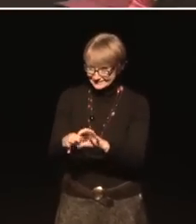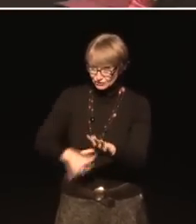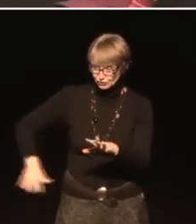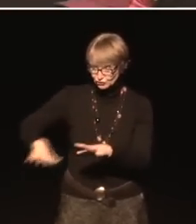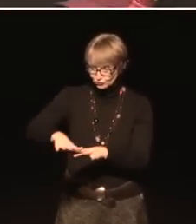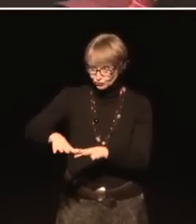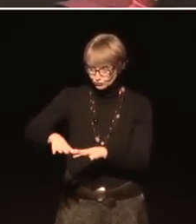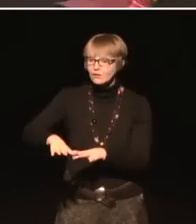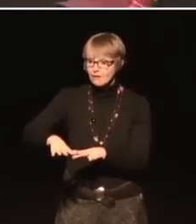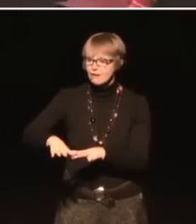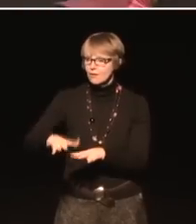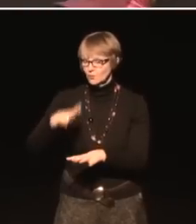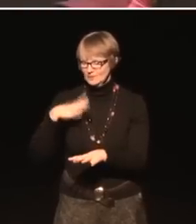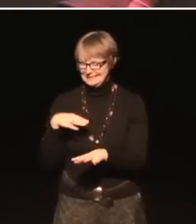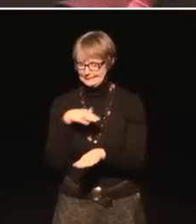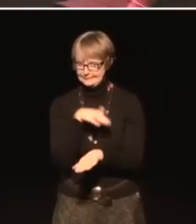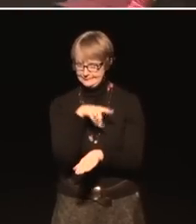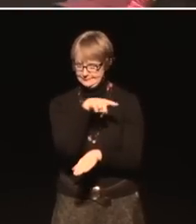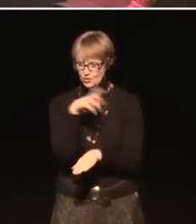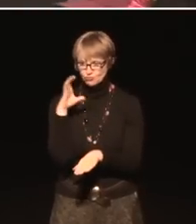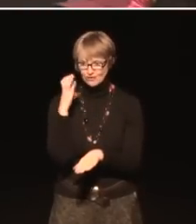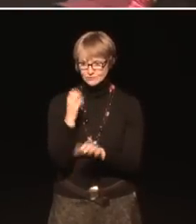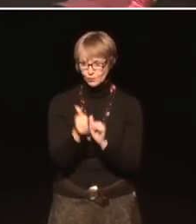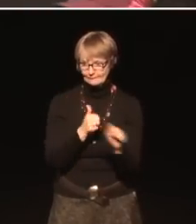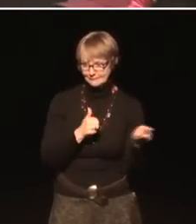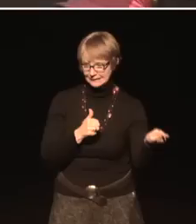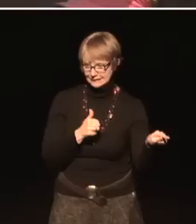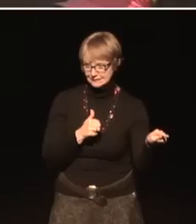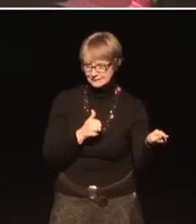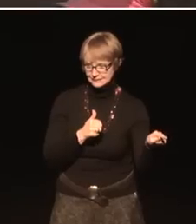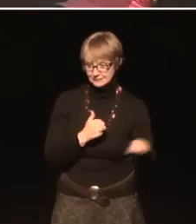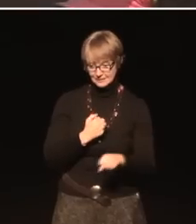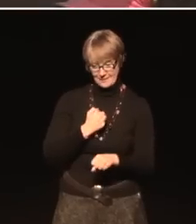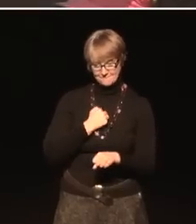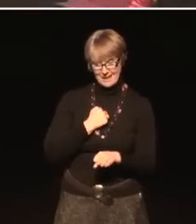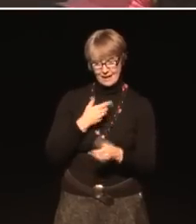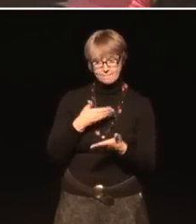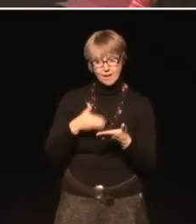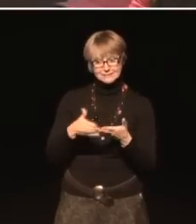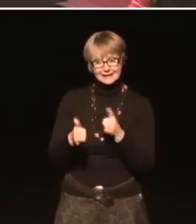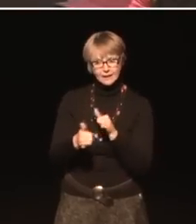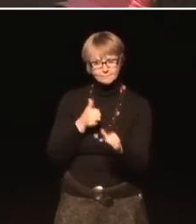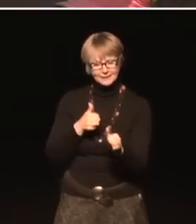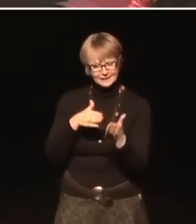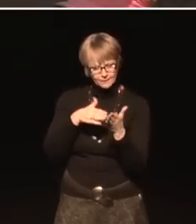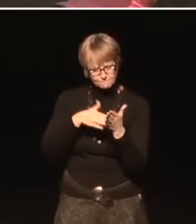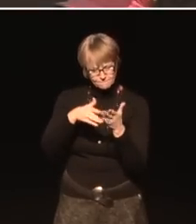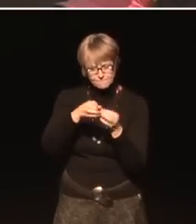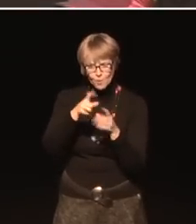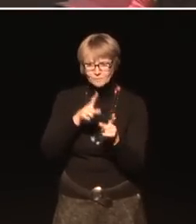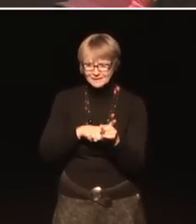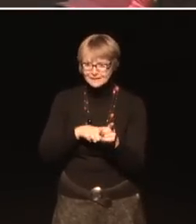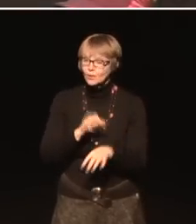talk to this radio station. My marketing department, my marketing company, Mobius, who are brilliant, will respond to